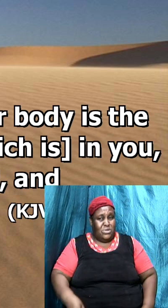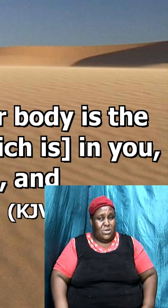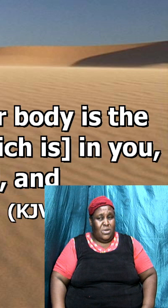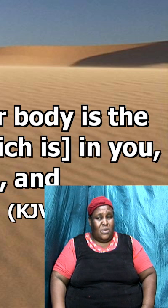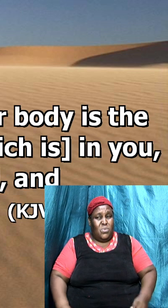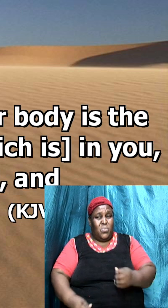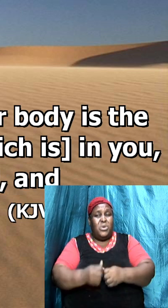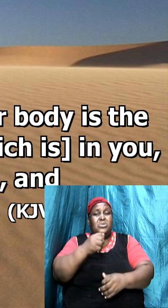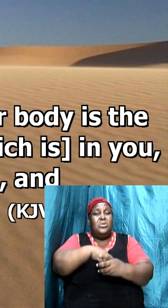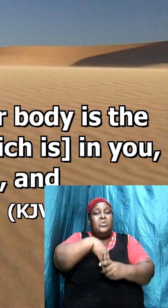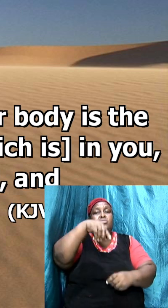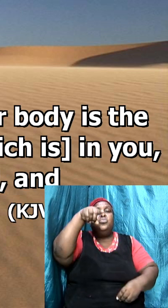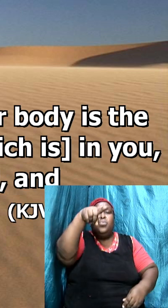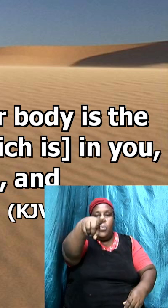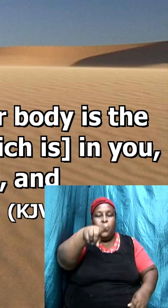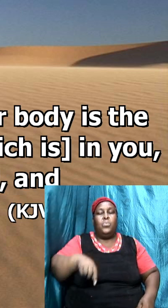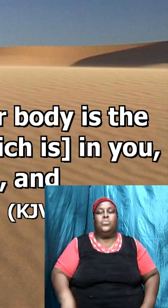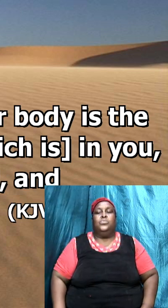which is in you,